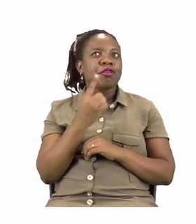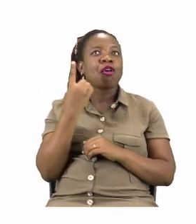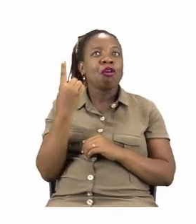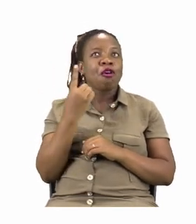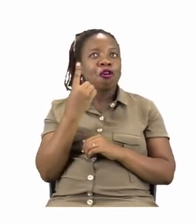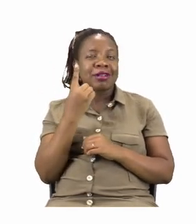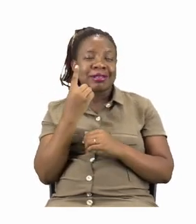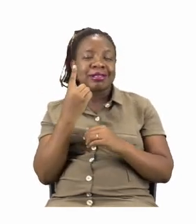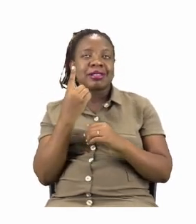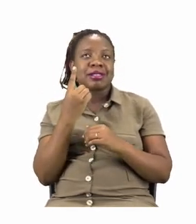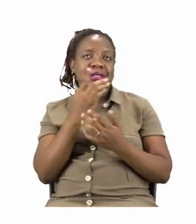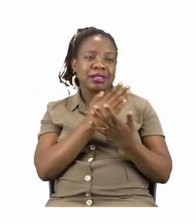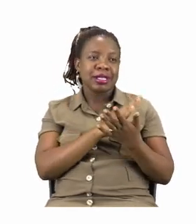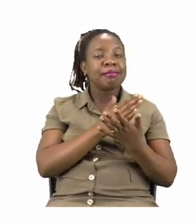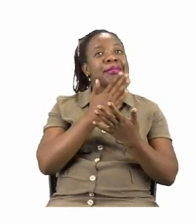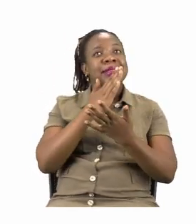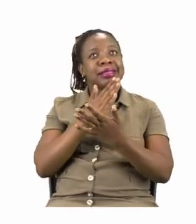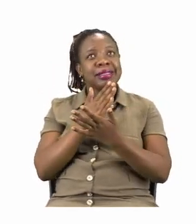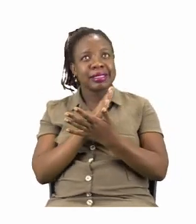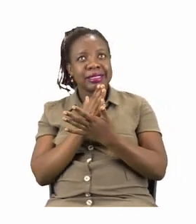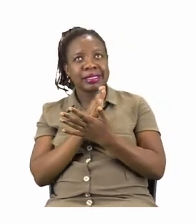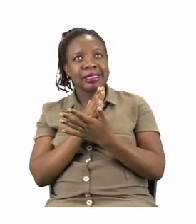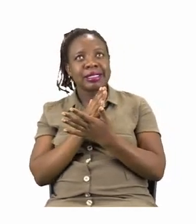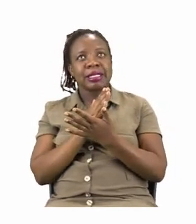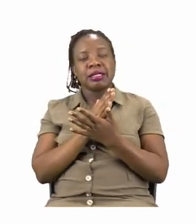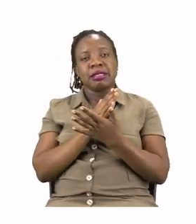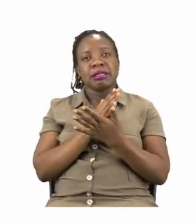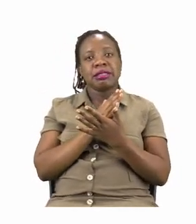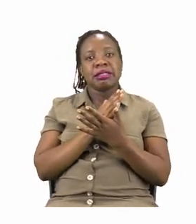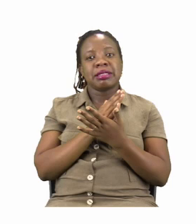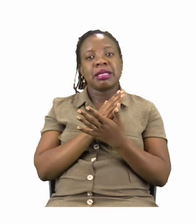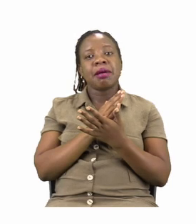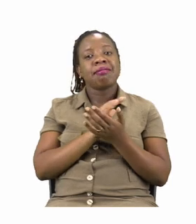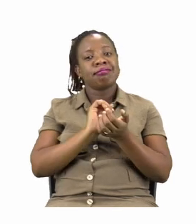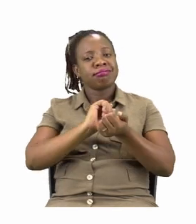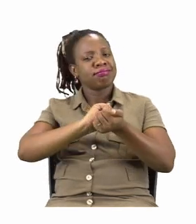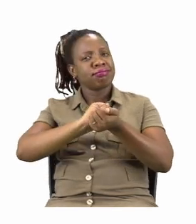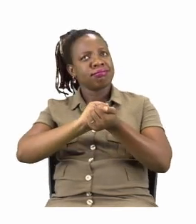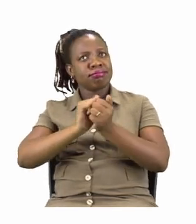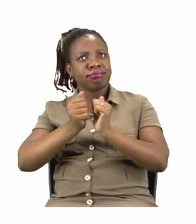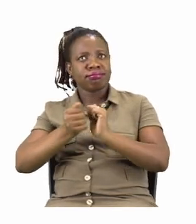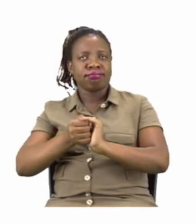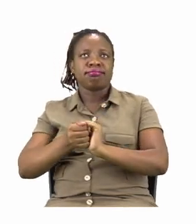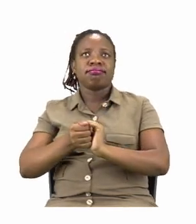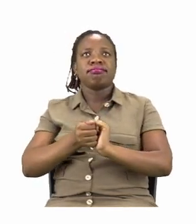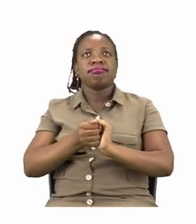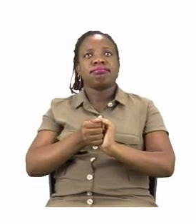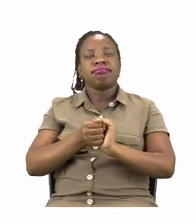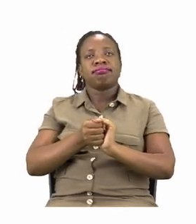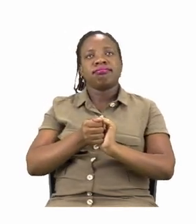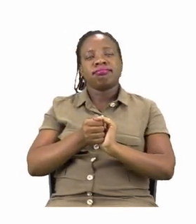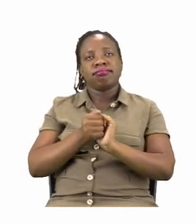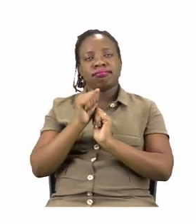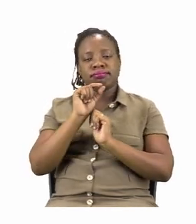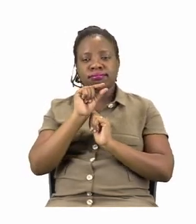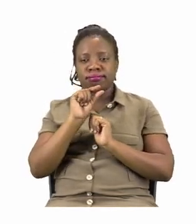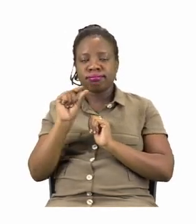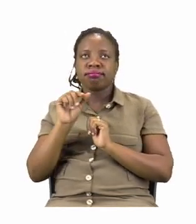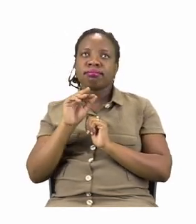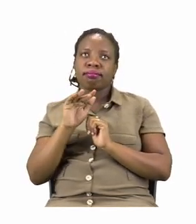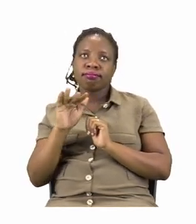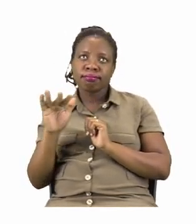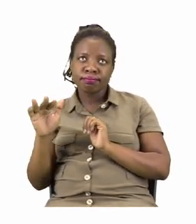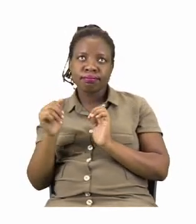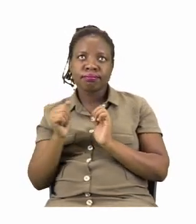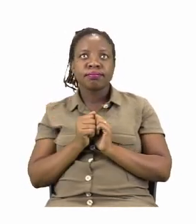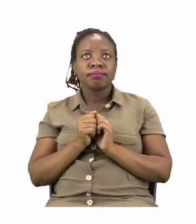such words. Now this means basically, boys and girls, that these words, when they are changed to